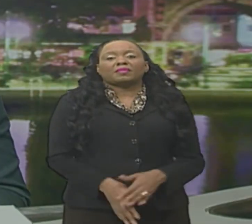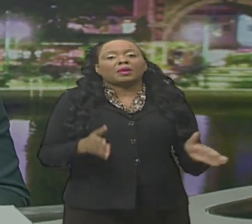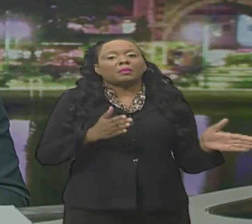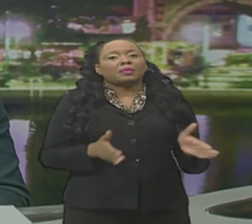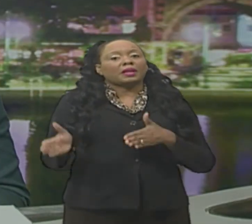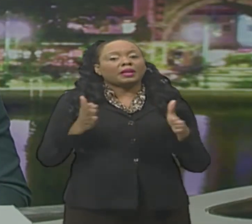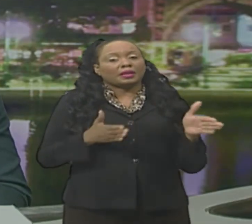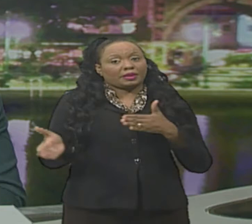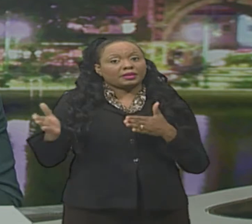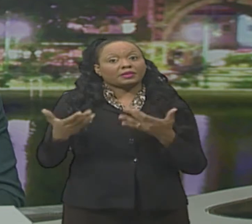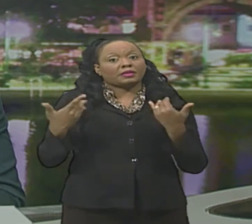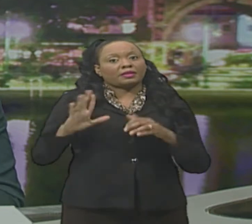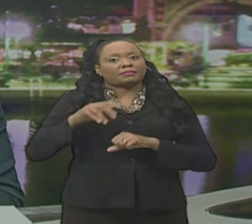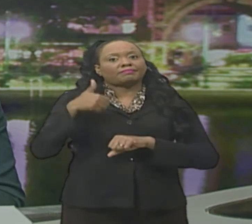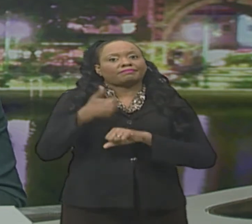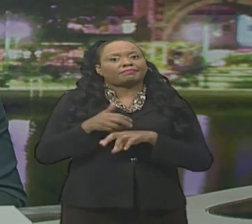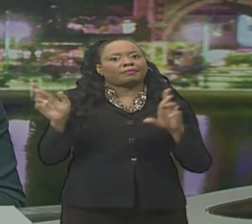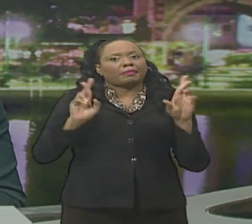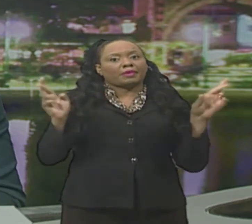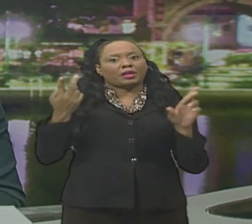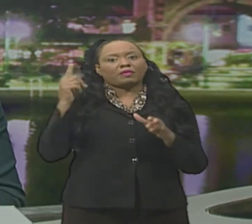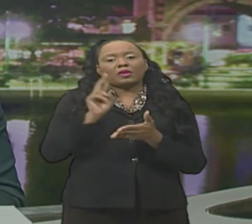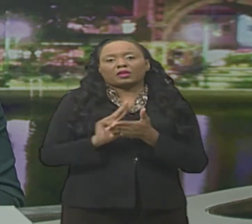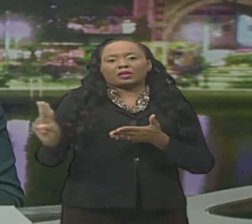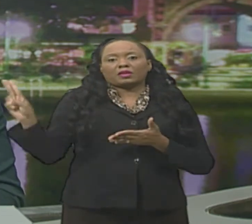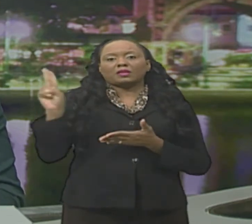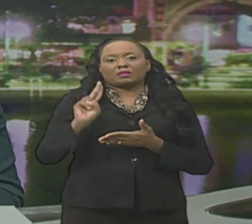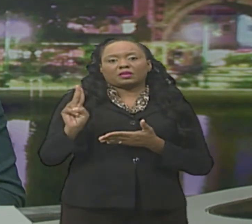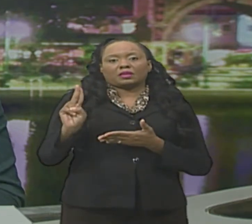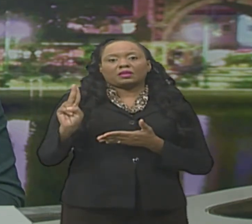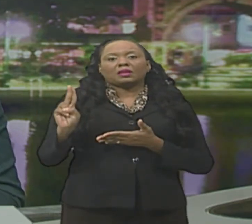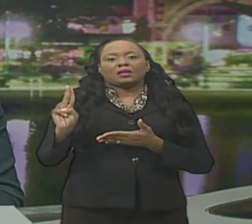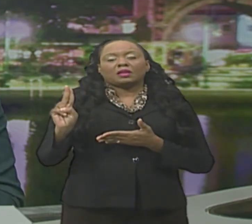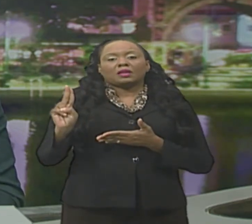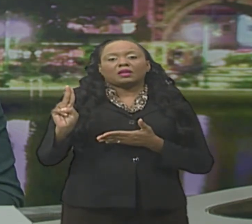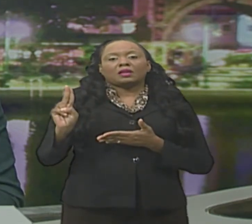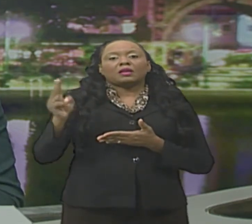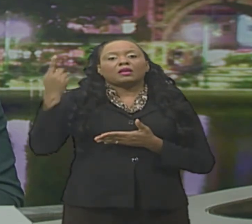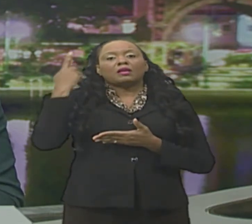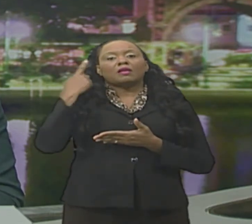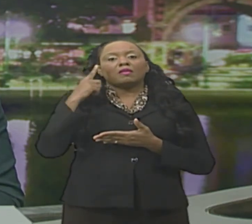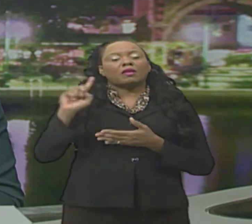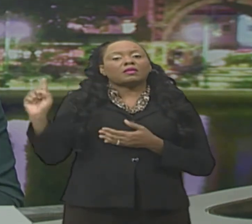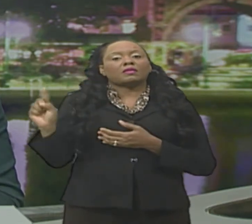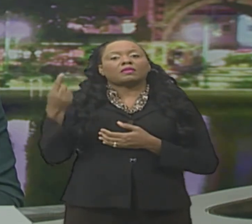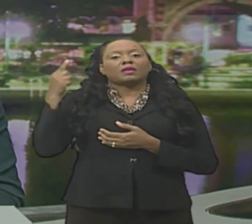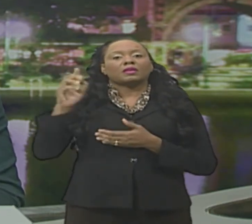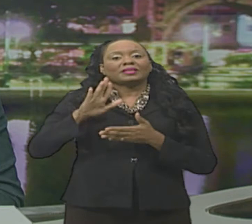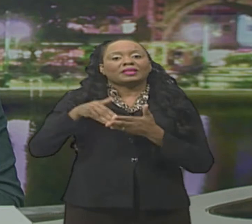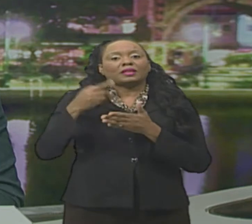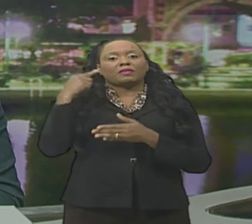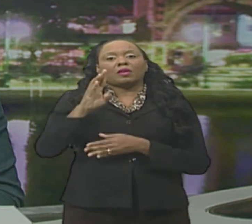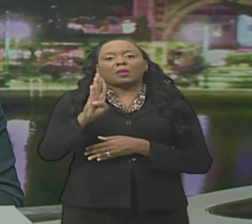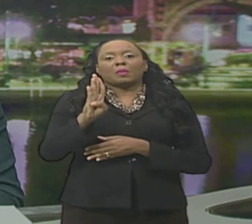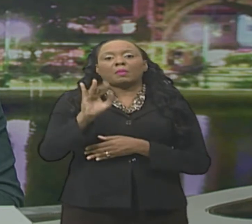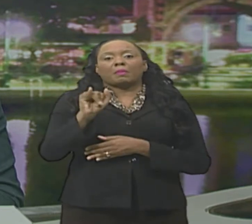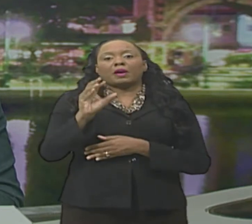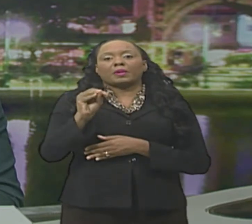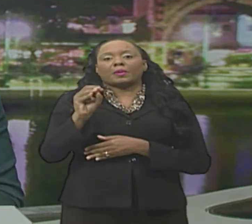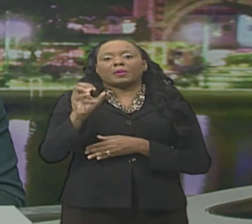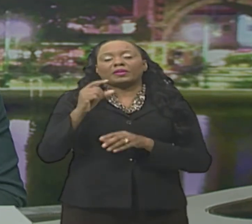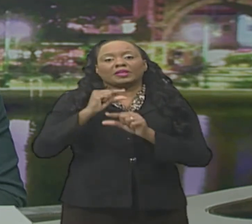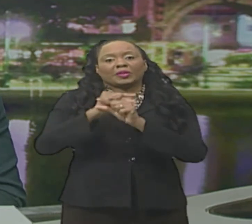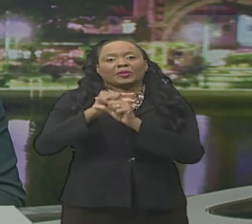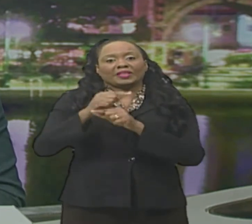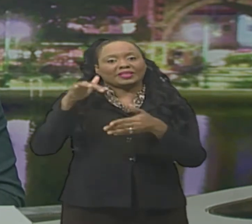Plans are already underway for the University of the West Indies Cave Hill campus to be home to the region's very first center for biosecurity